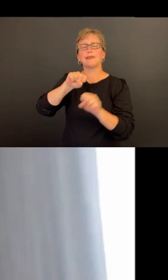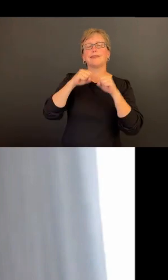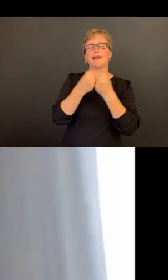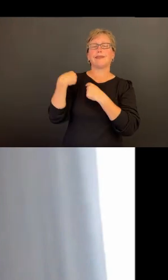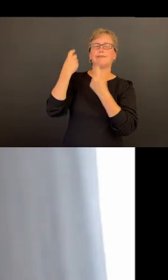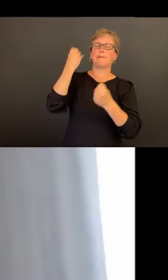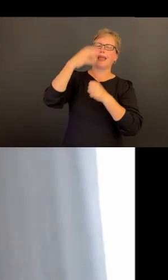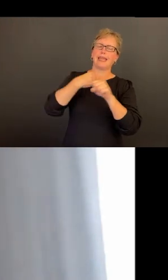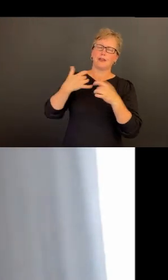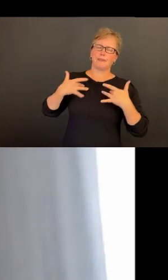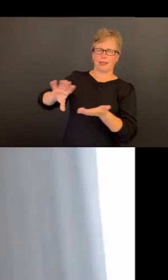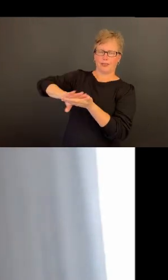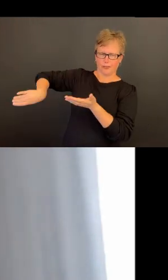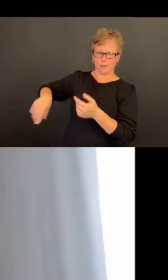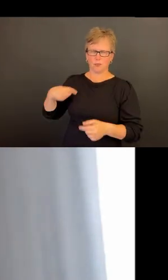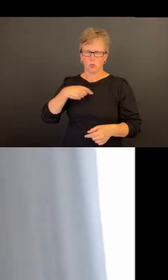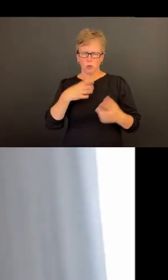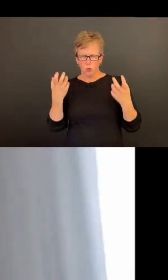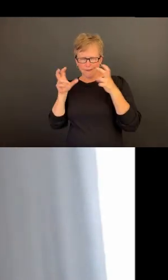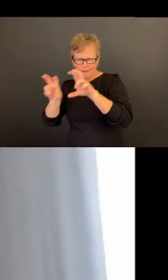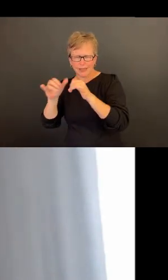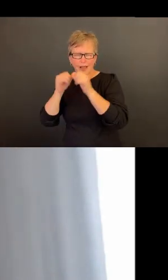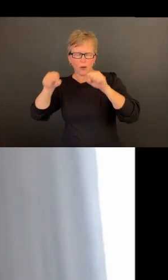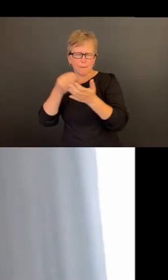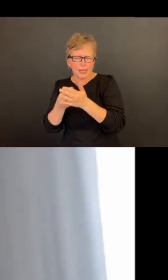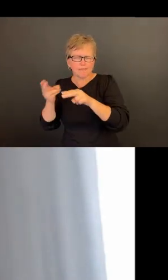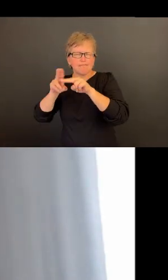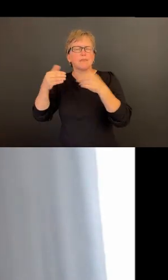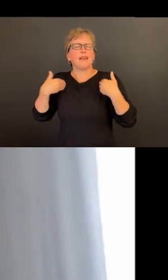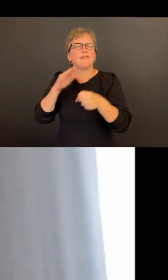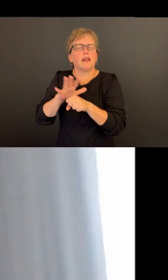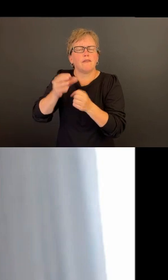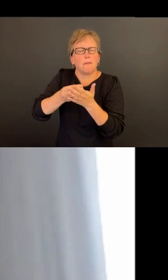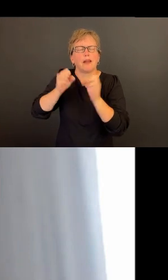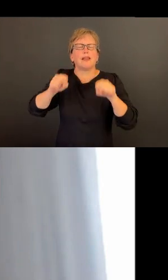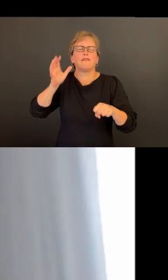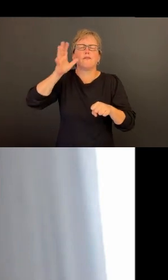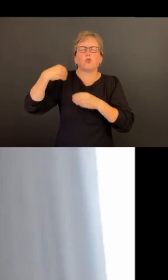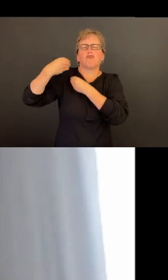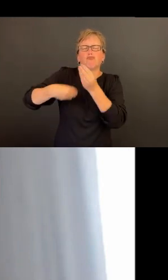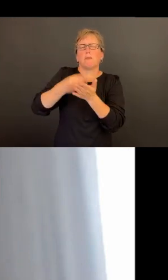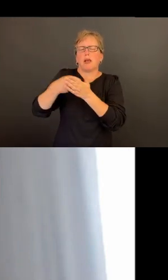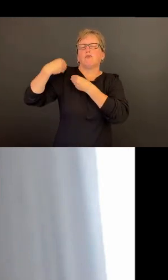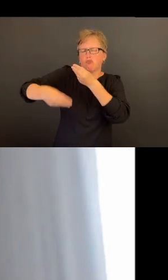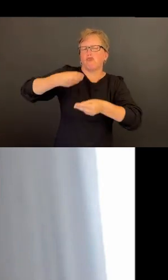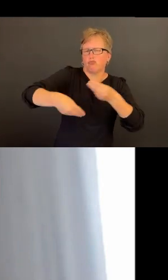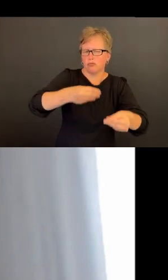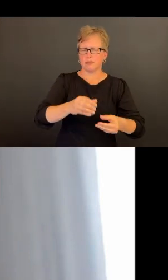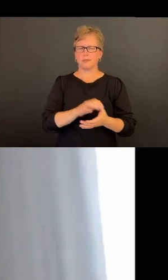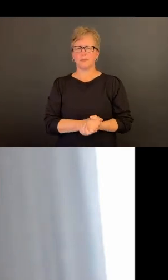seeks to strengthen historically marginalized communities by investing in pathways to economic advancement and generational